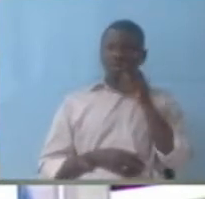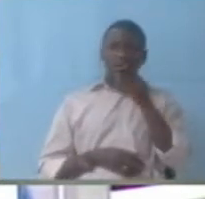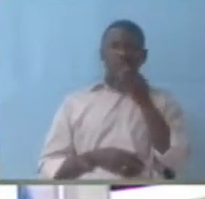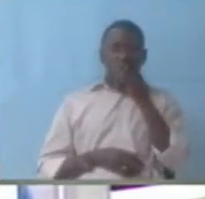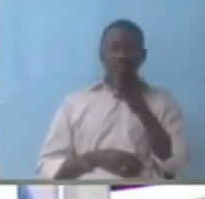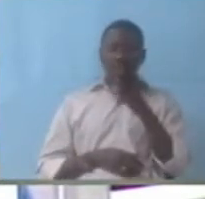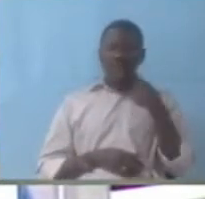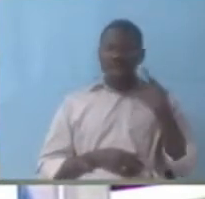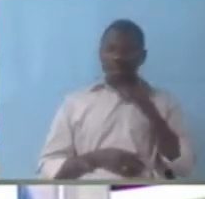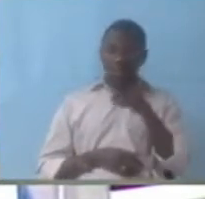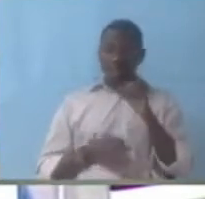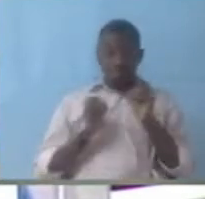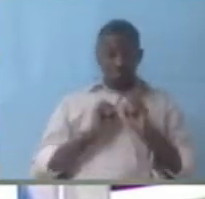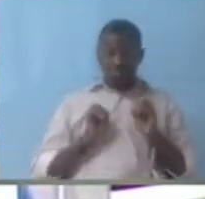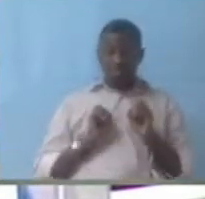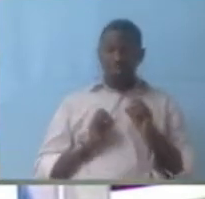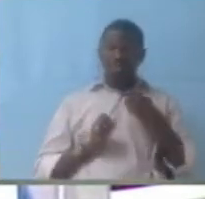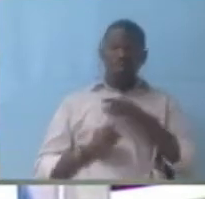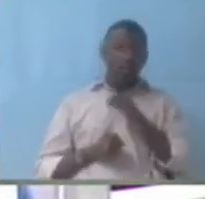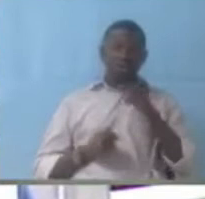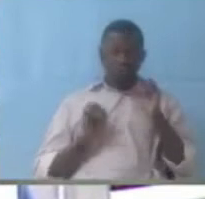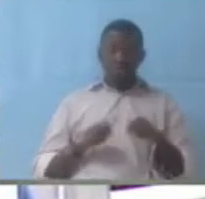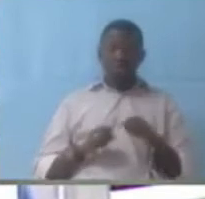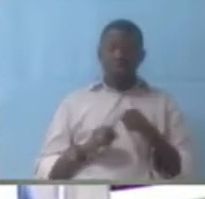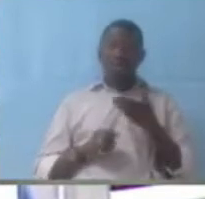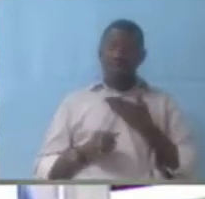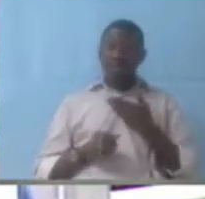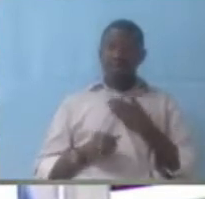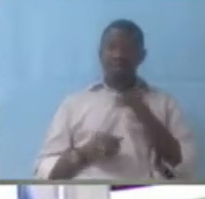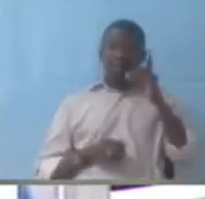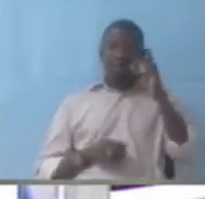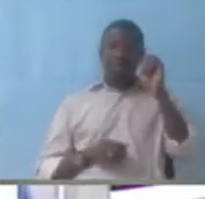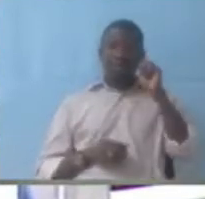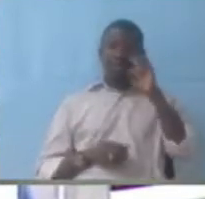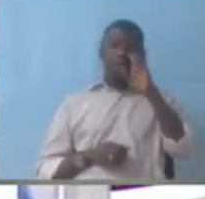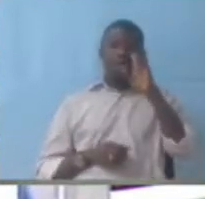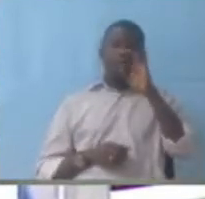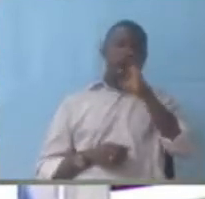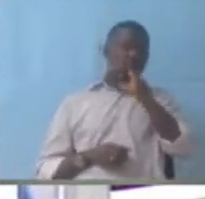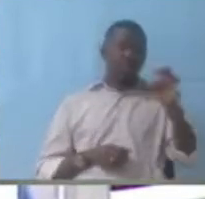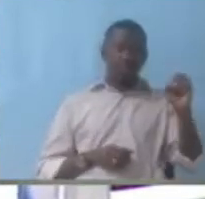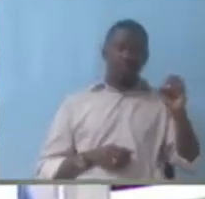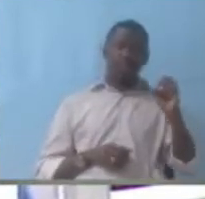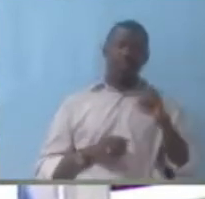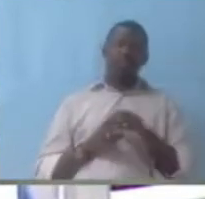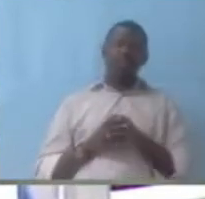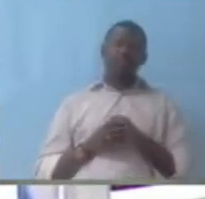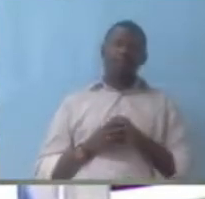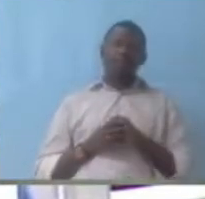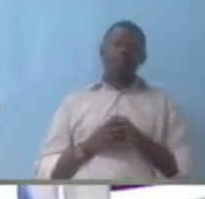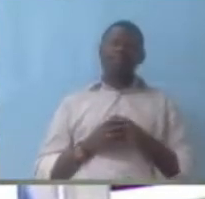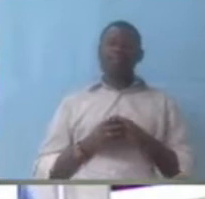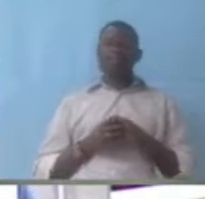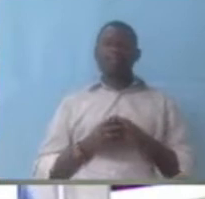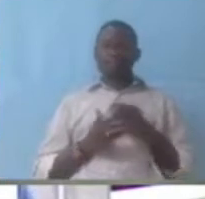your assistance they could have actually come up with these decrees. Is that what you're saying? I'm sure they eventually would have. Kamem volam